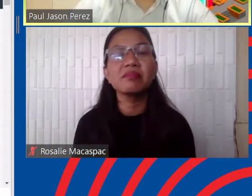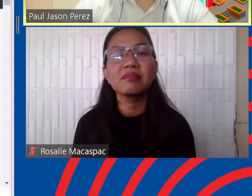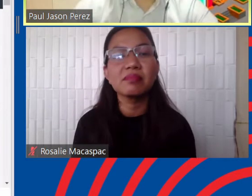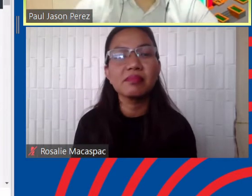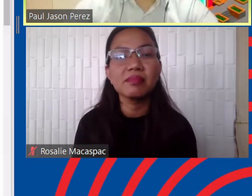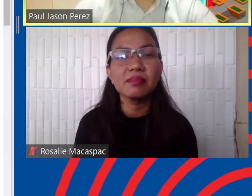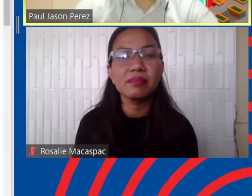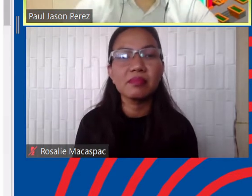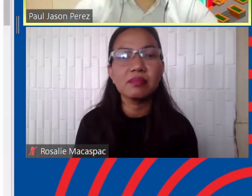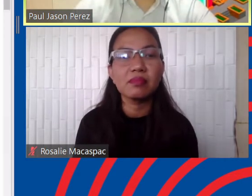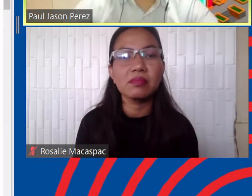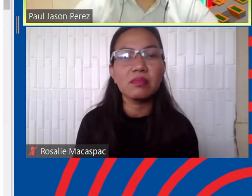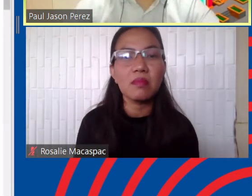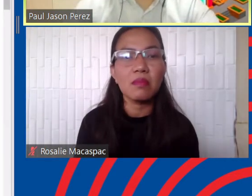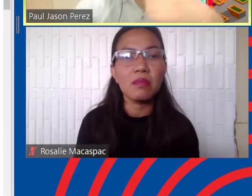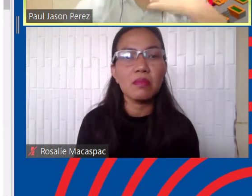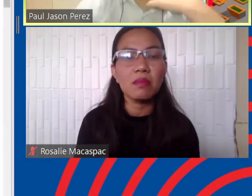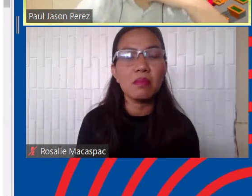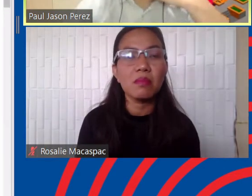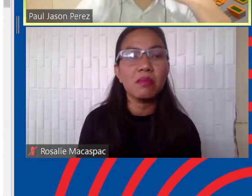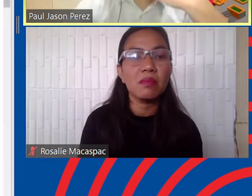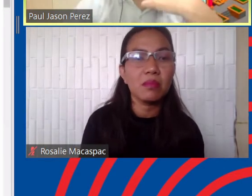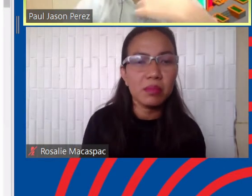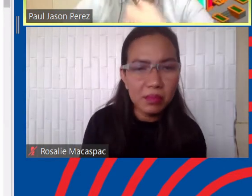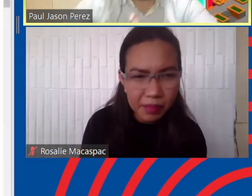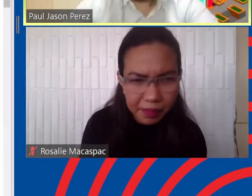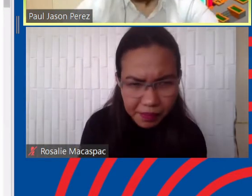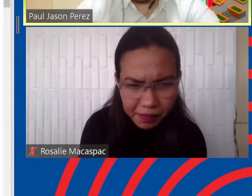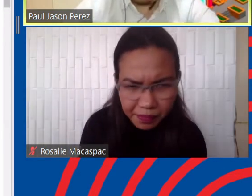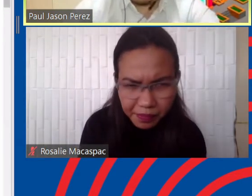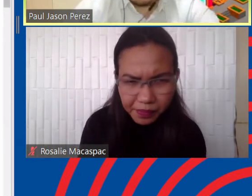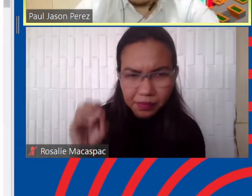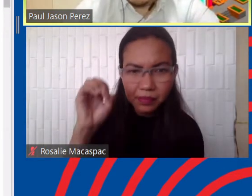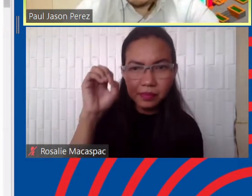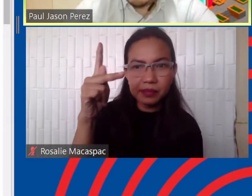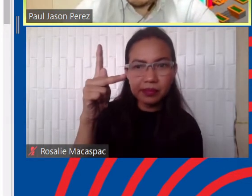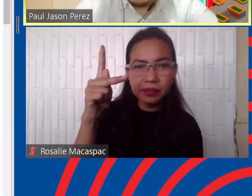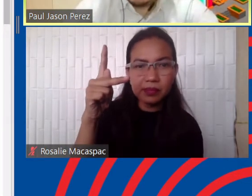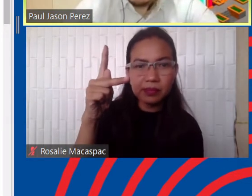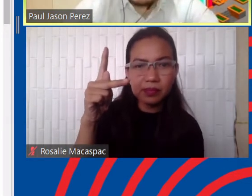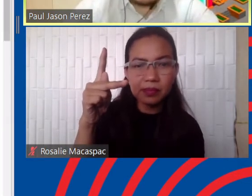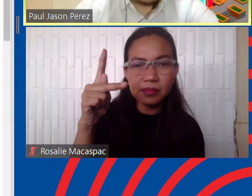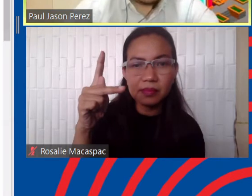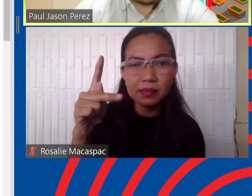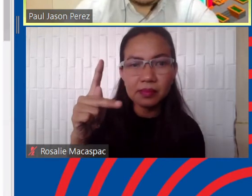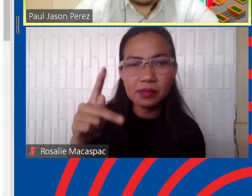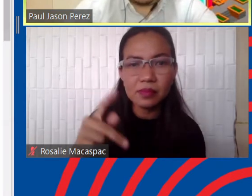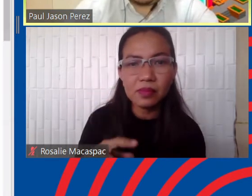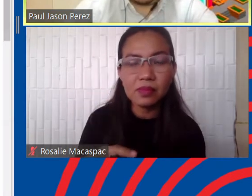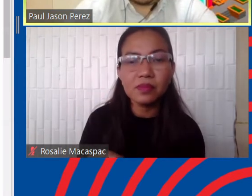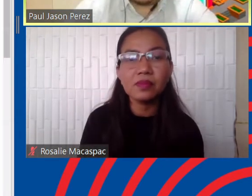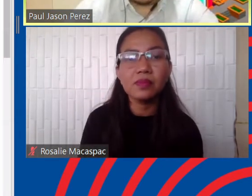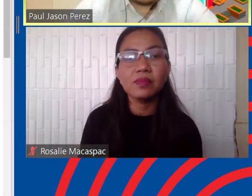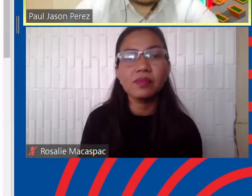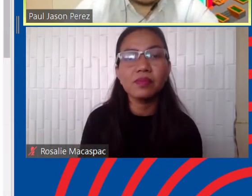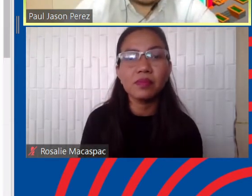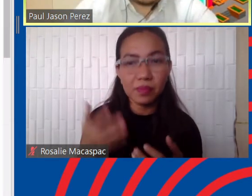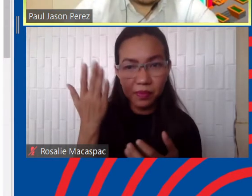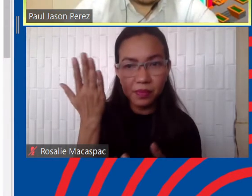those data sets. Ayun, so okay. And let's see. This